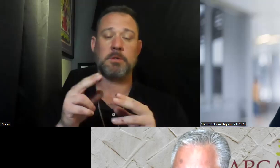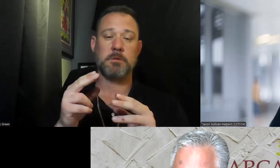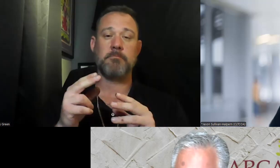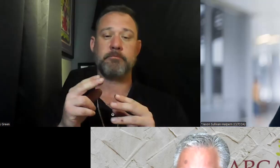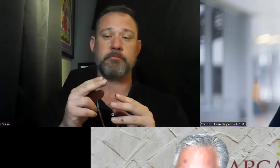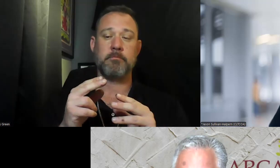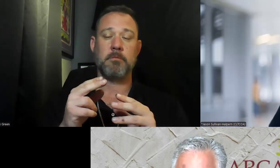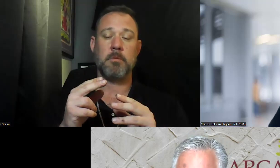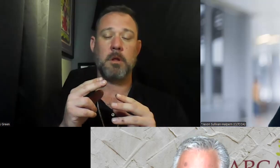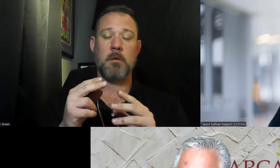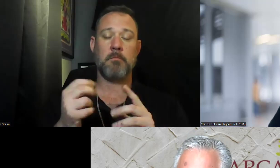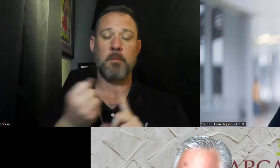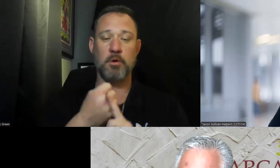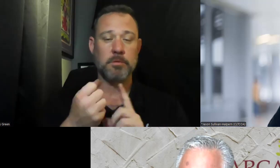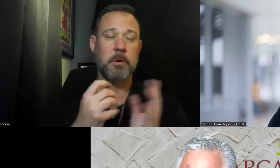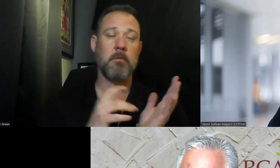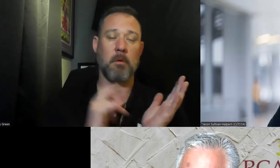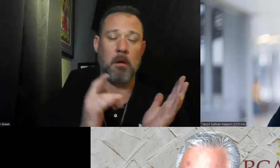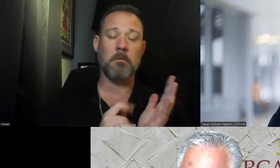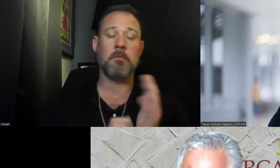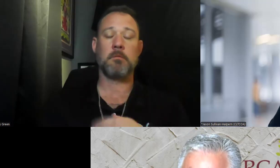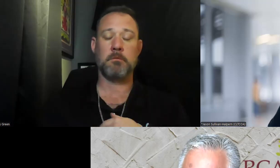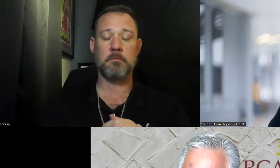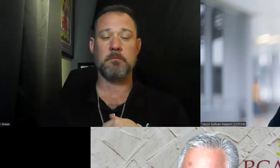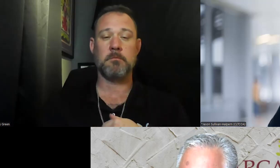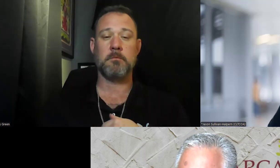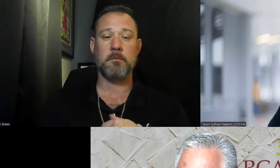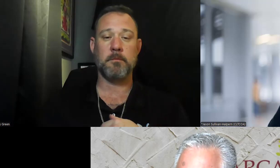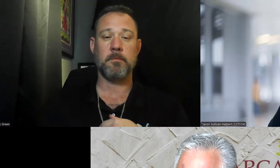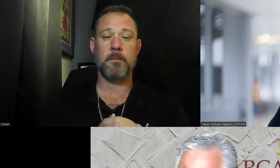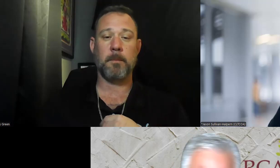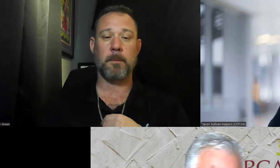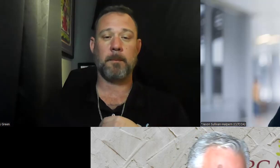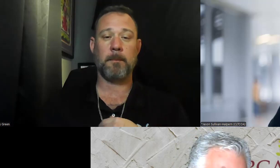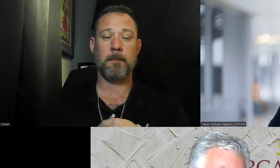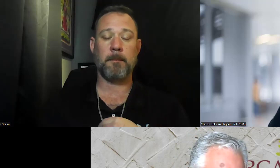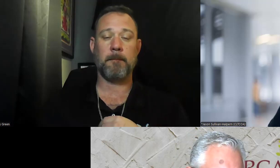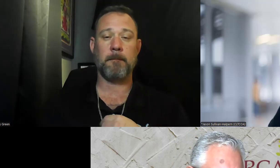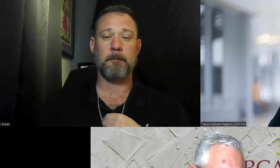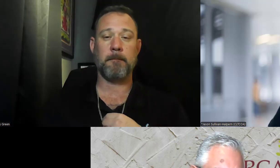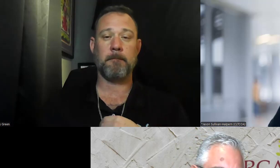and neglect of people with disabilities and seniors. So,